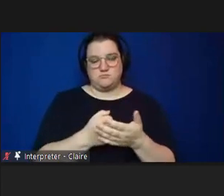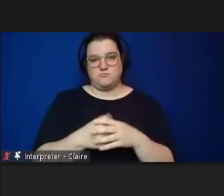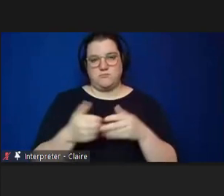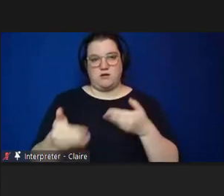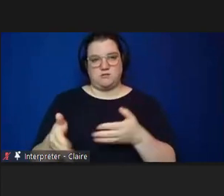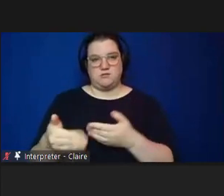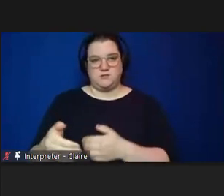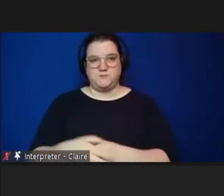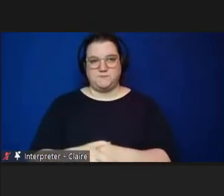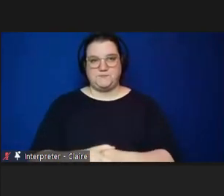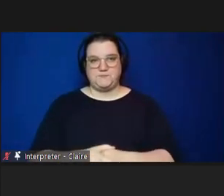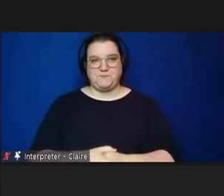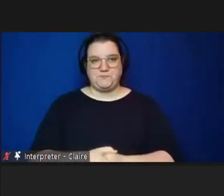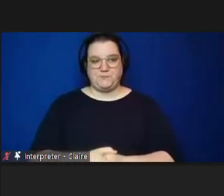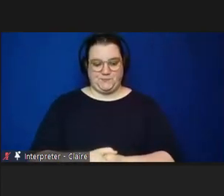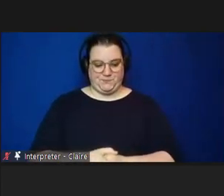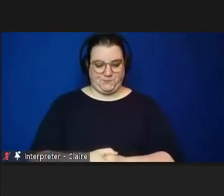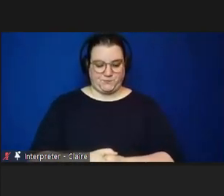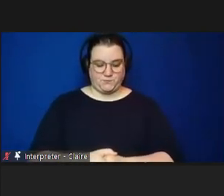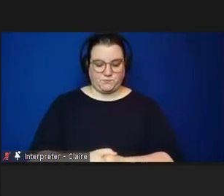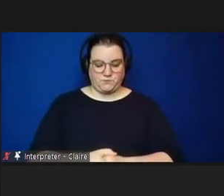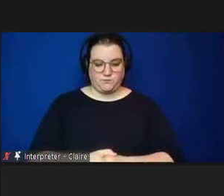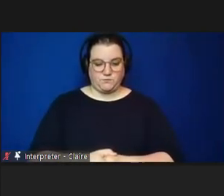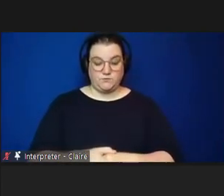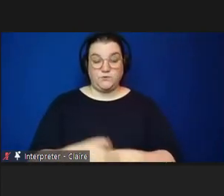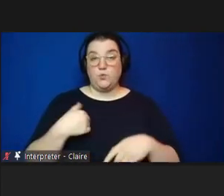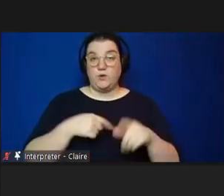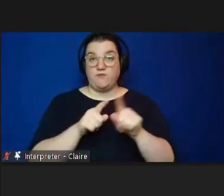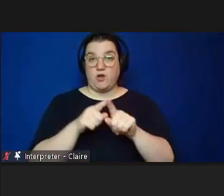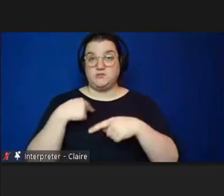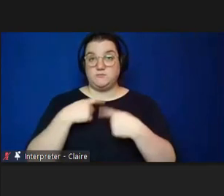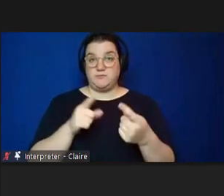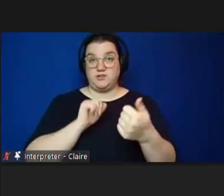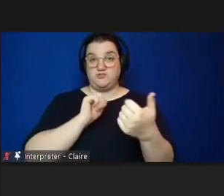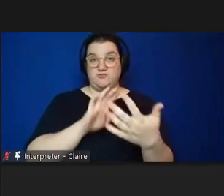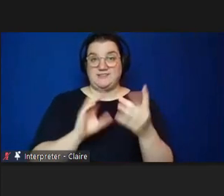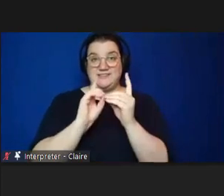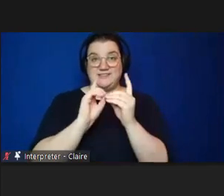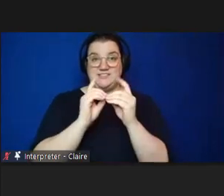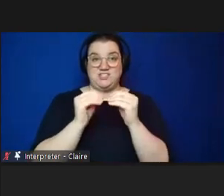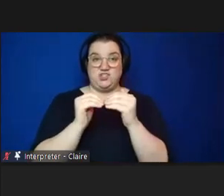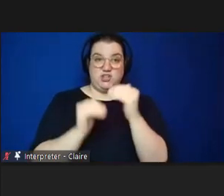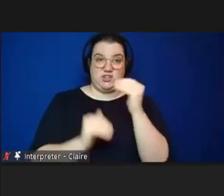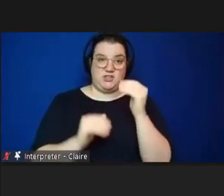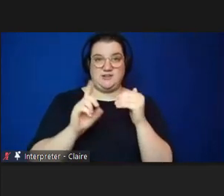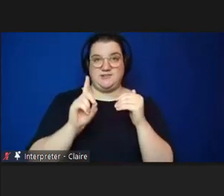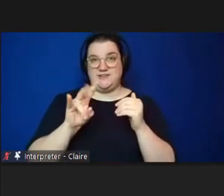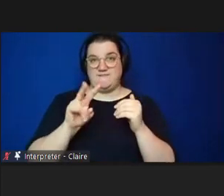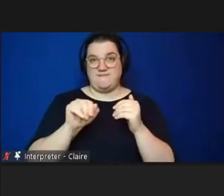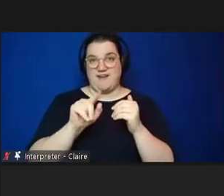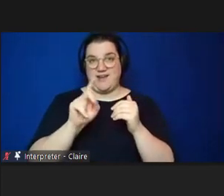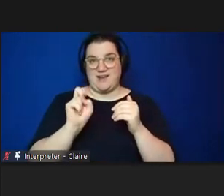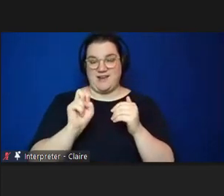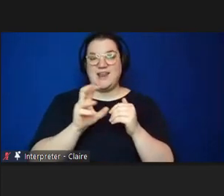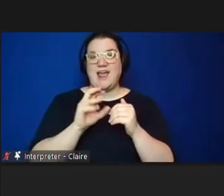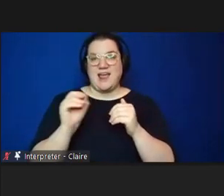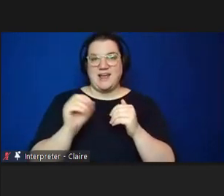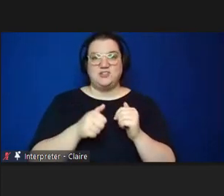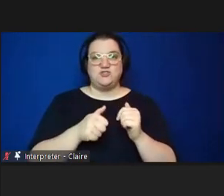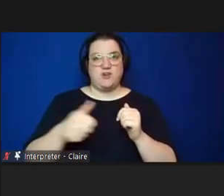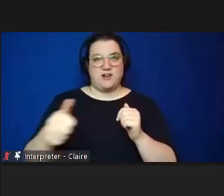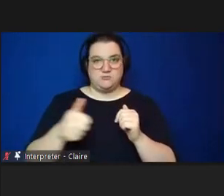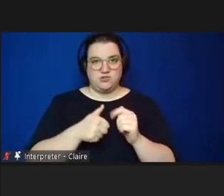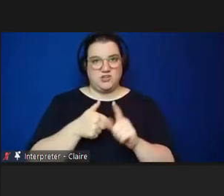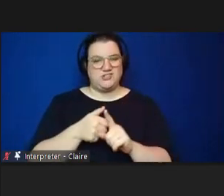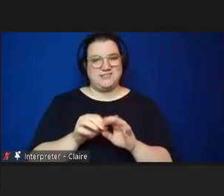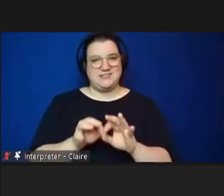the food boxes. We have also been addressing the digital divide, and transportation is key.